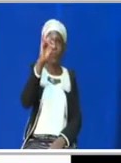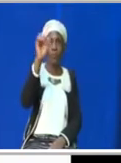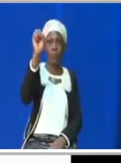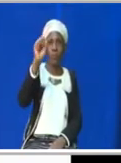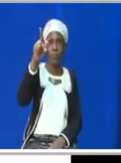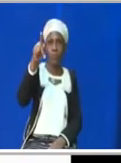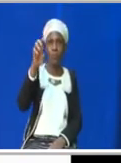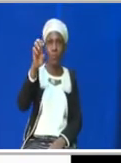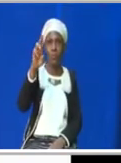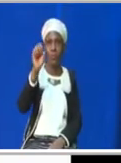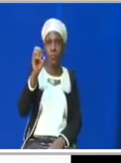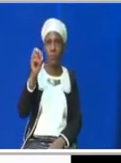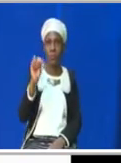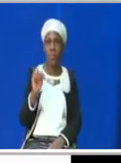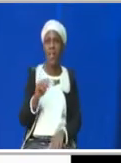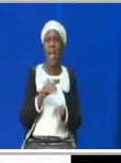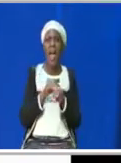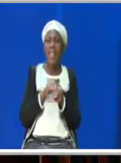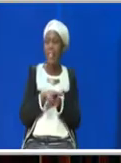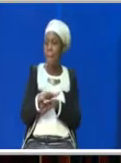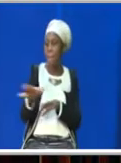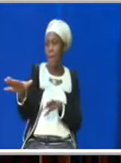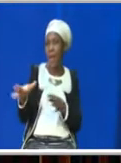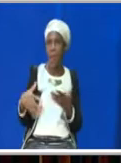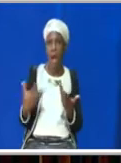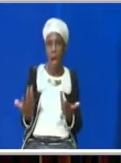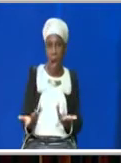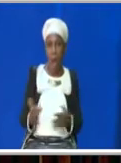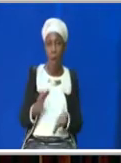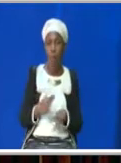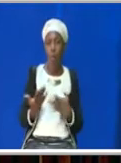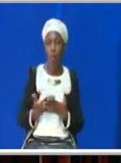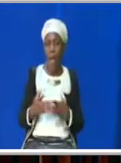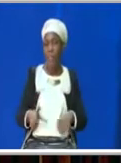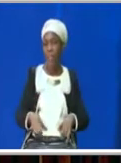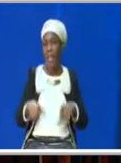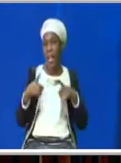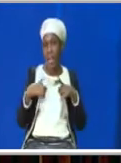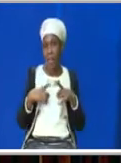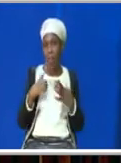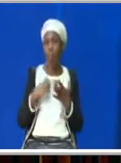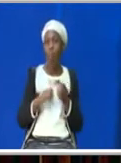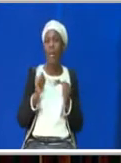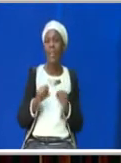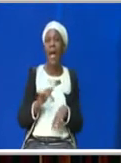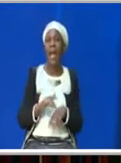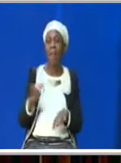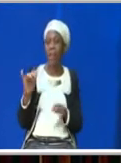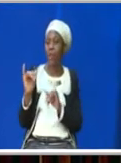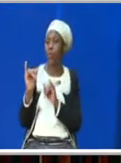squared? And we must also see what will affect them, either to remain or to